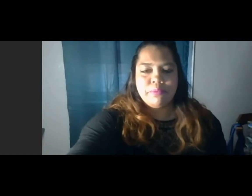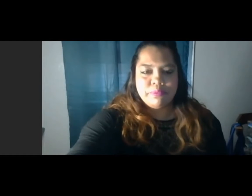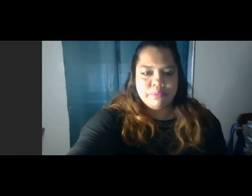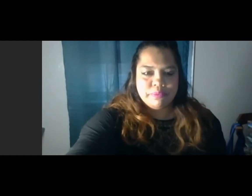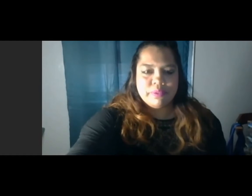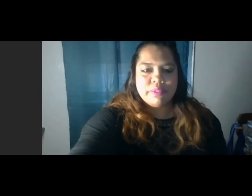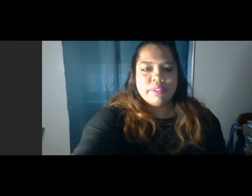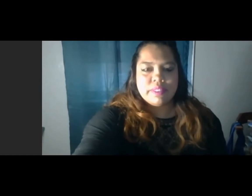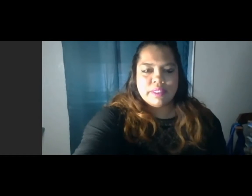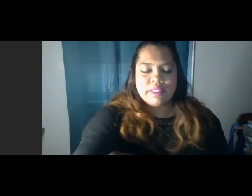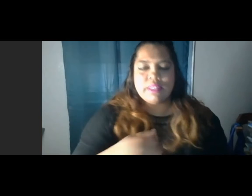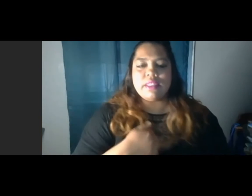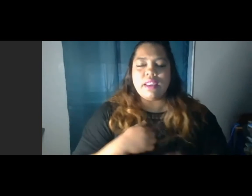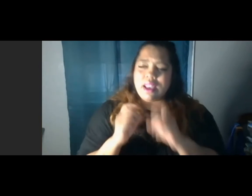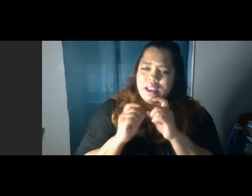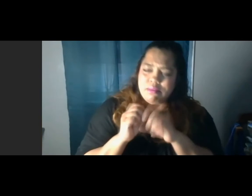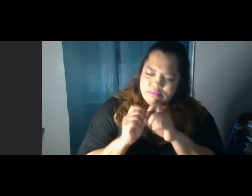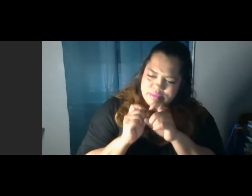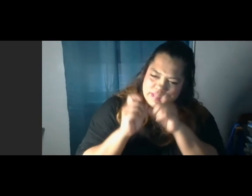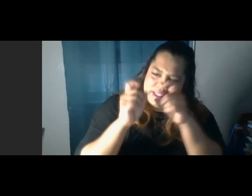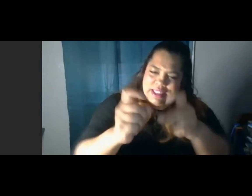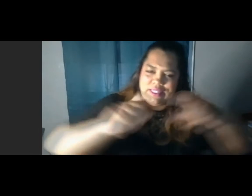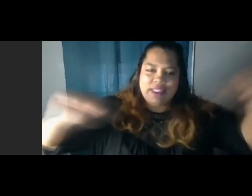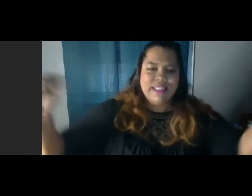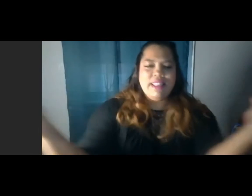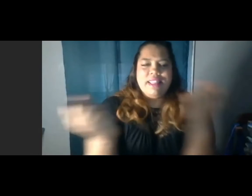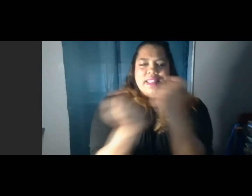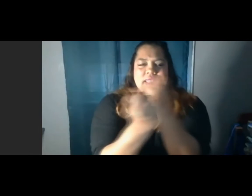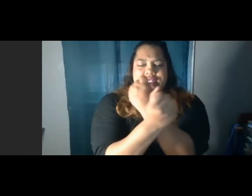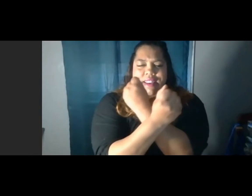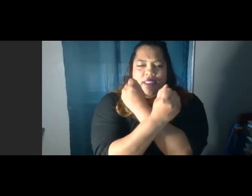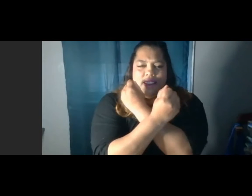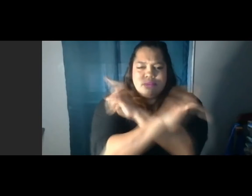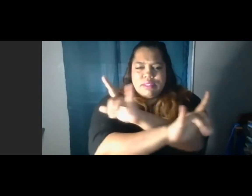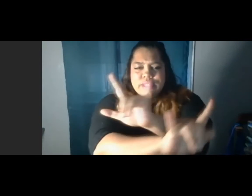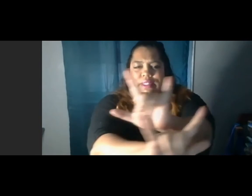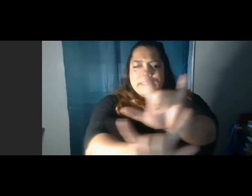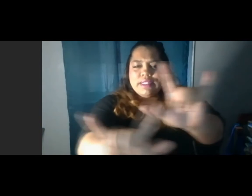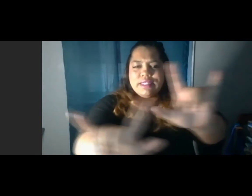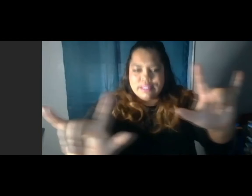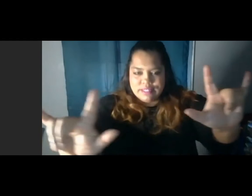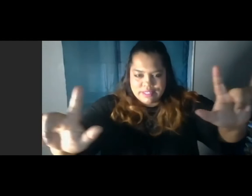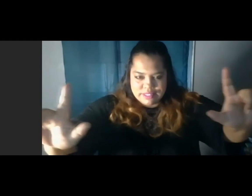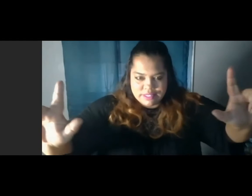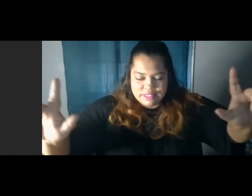I'm sending love all over the